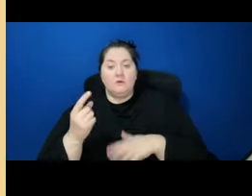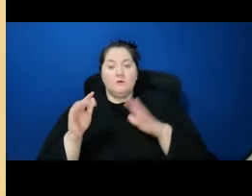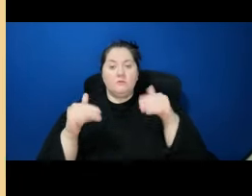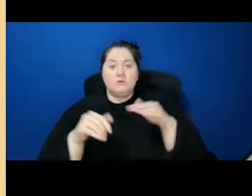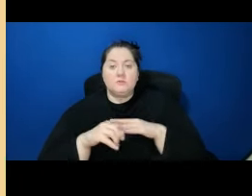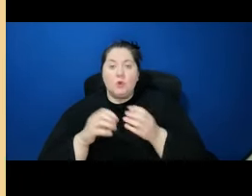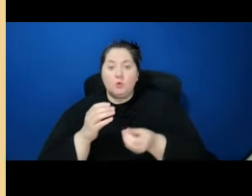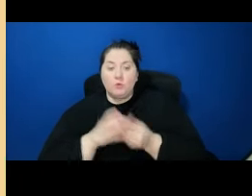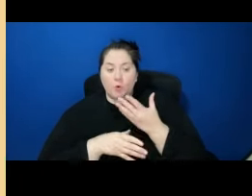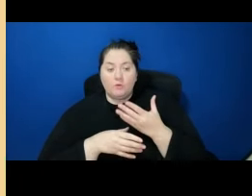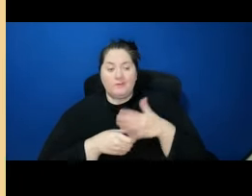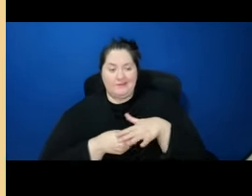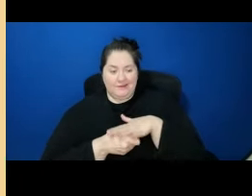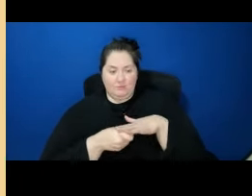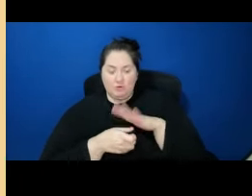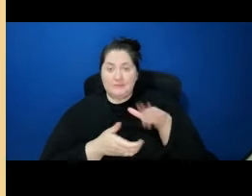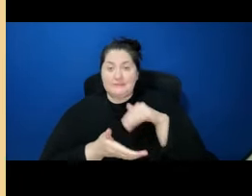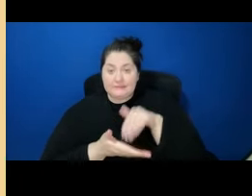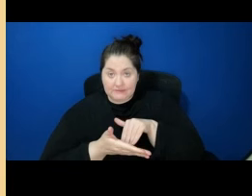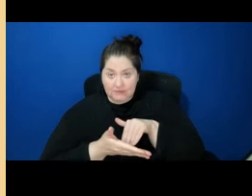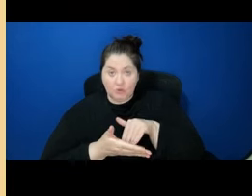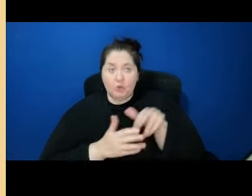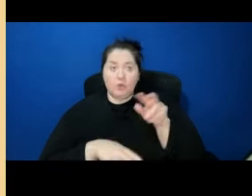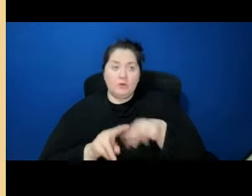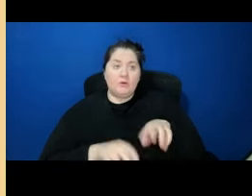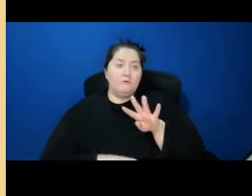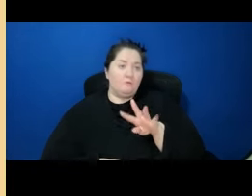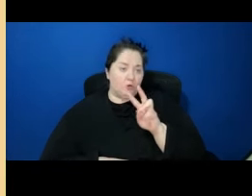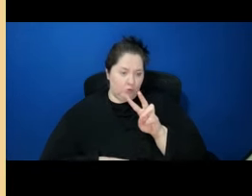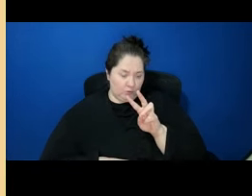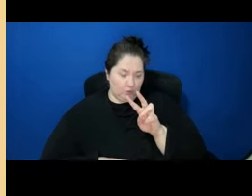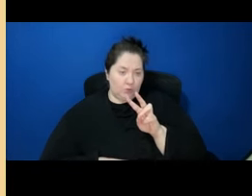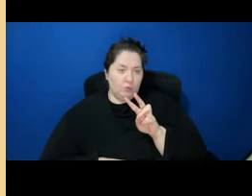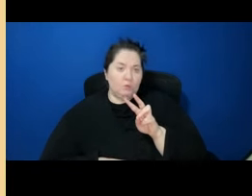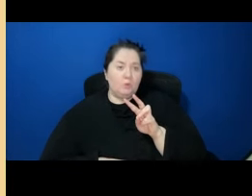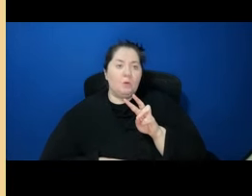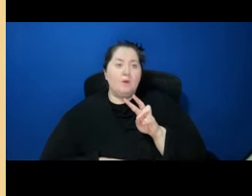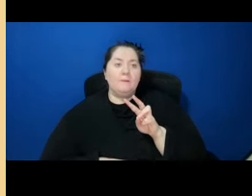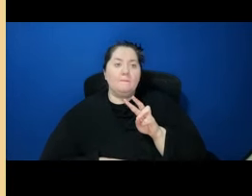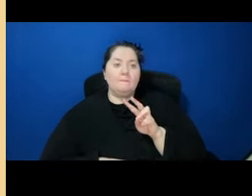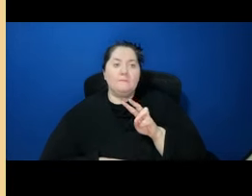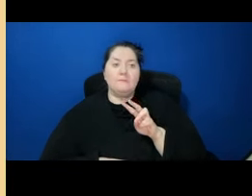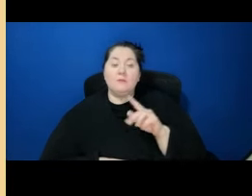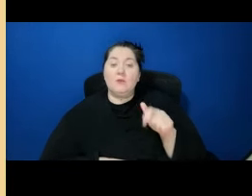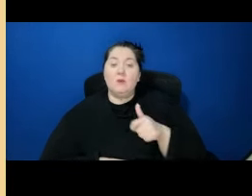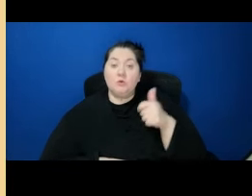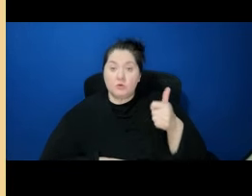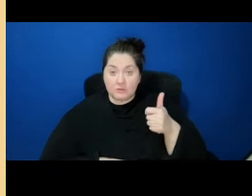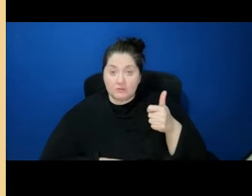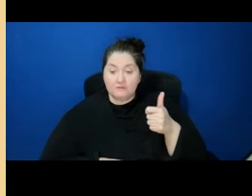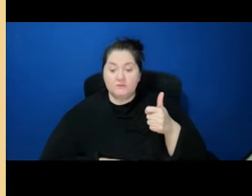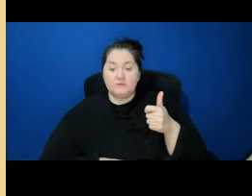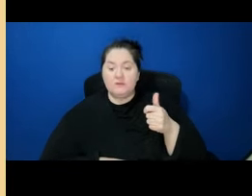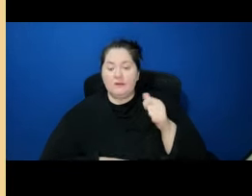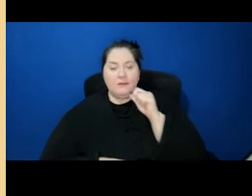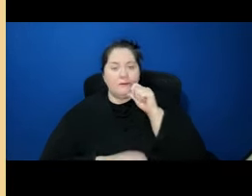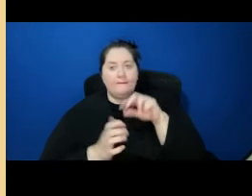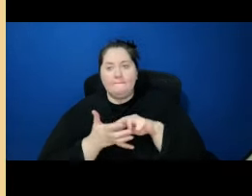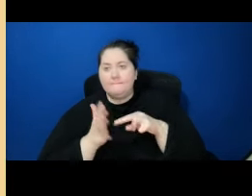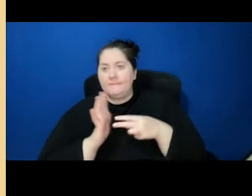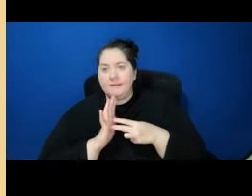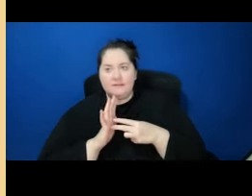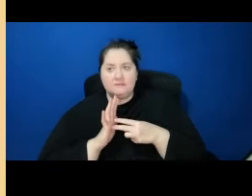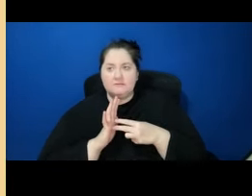growth in neighborhood centers, and that did look at 42. However, the alternatives are not meant to be,